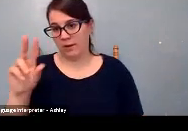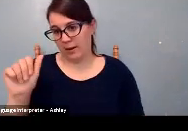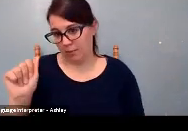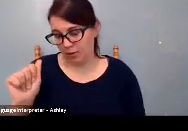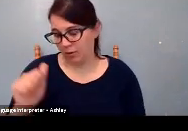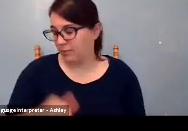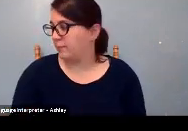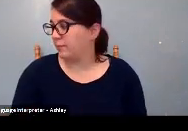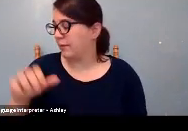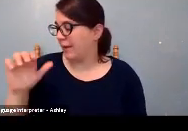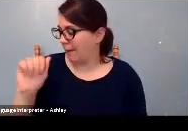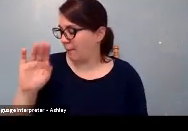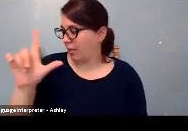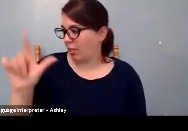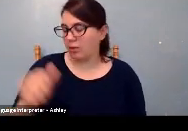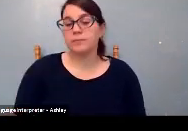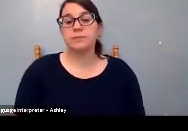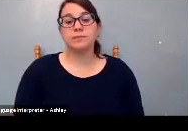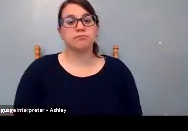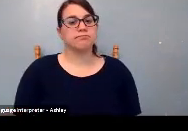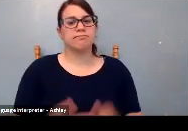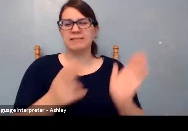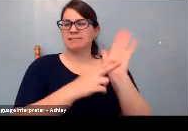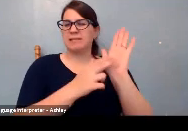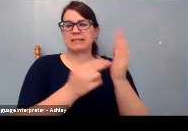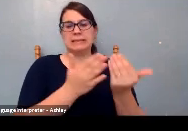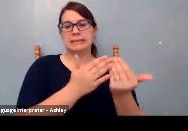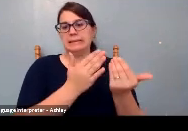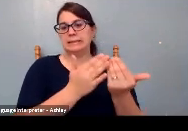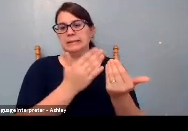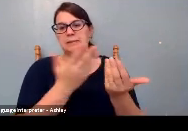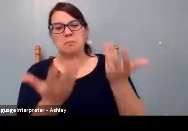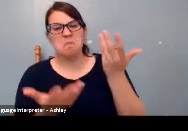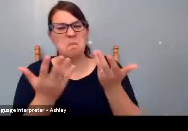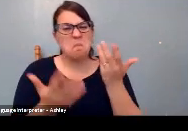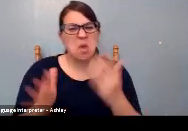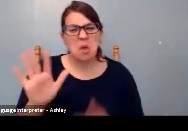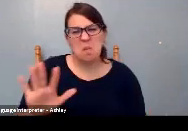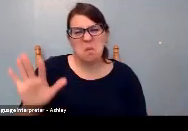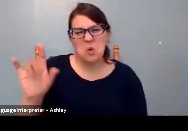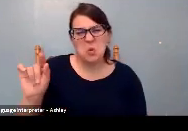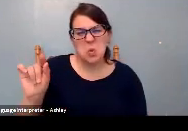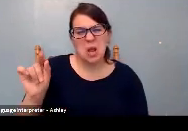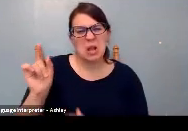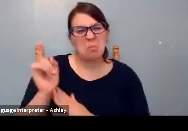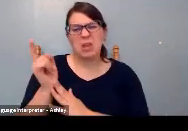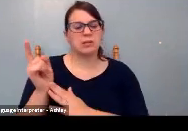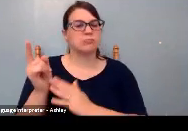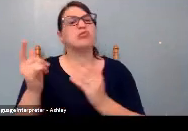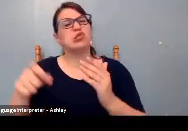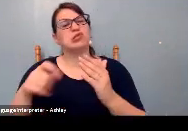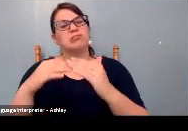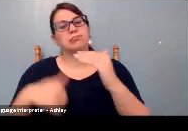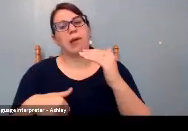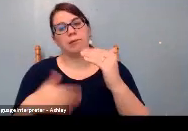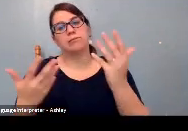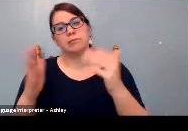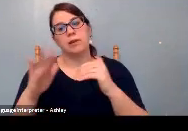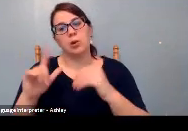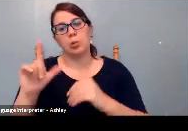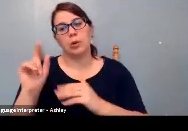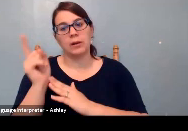easy. You can kind of set aside about 20 minutes, but most often it takes less than that. And there is